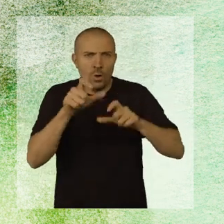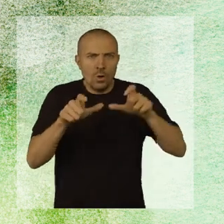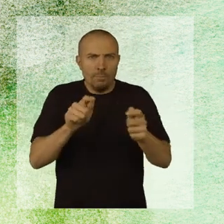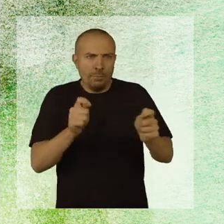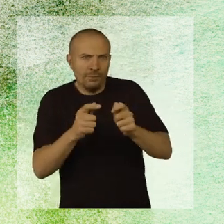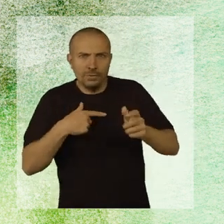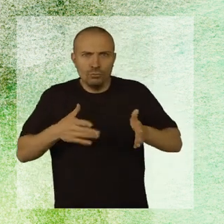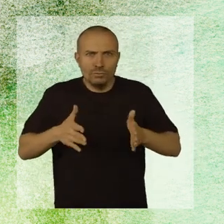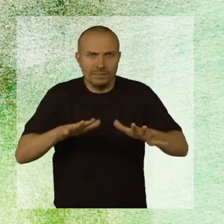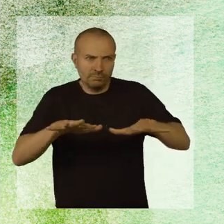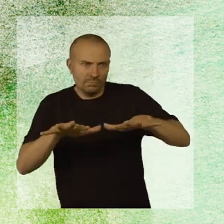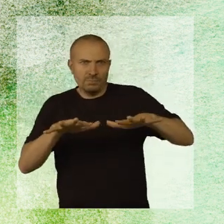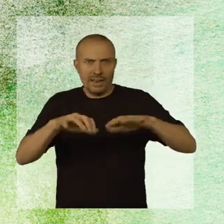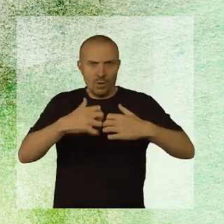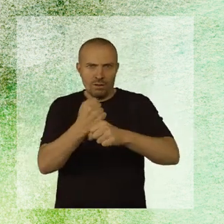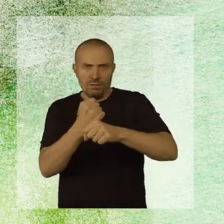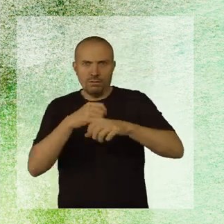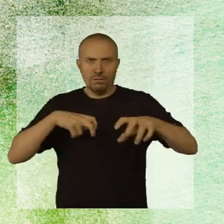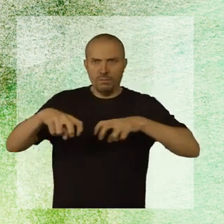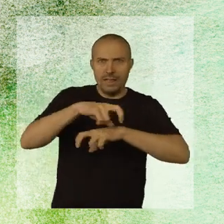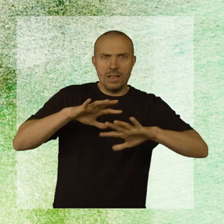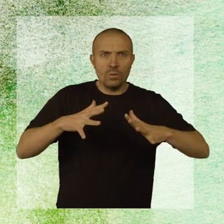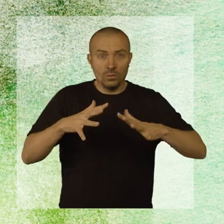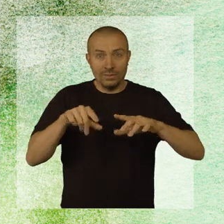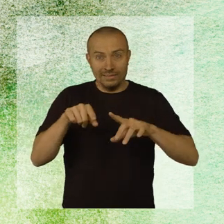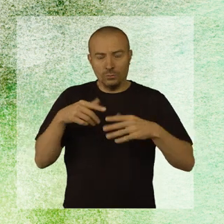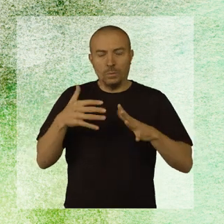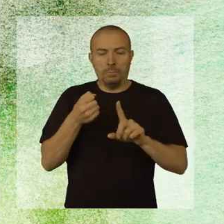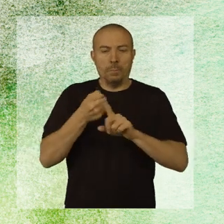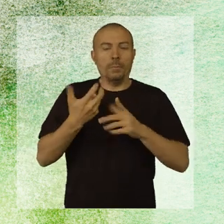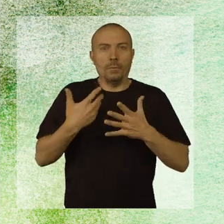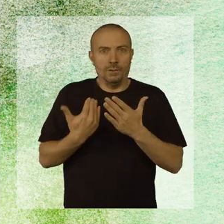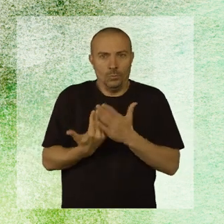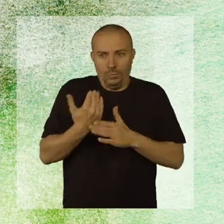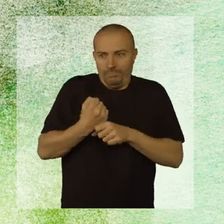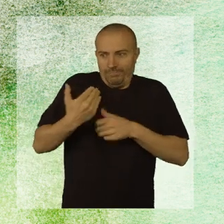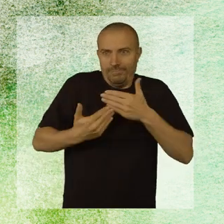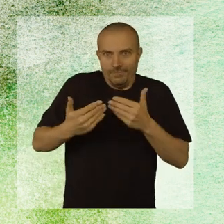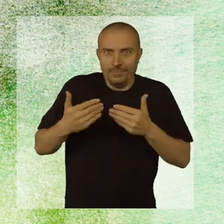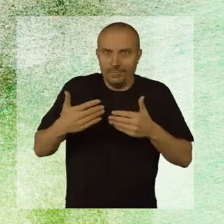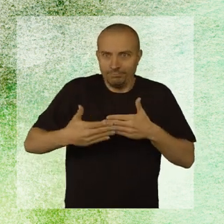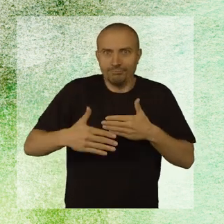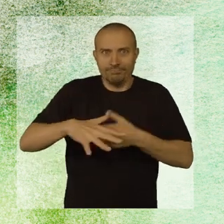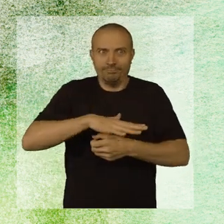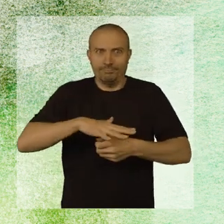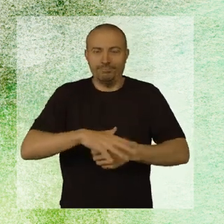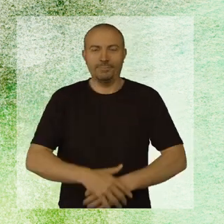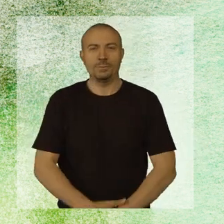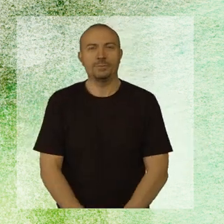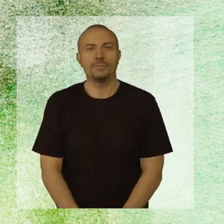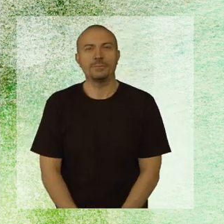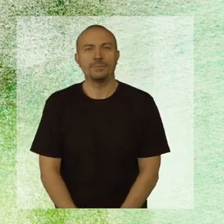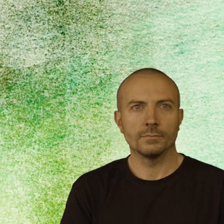on how our streets and how people move around our streets are managed. So that's some really important work we've been doing domestically.